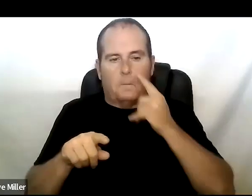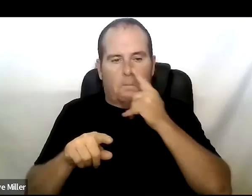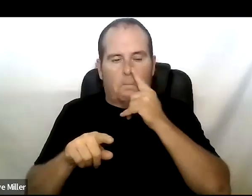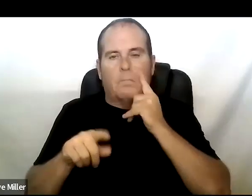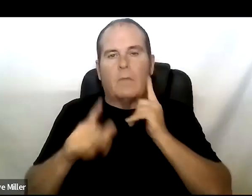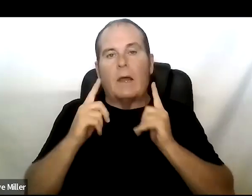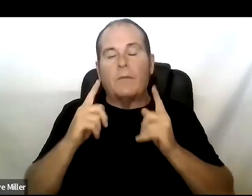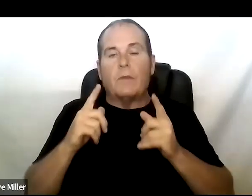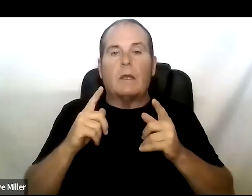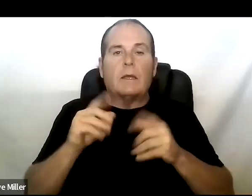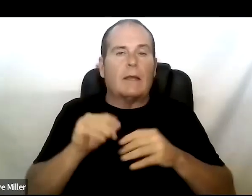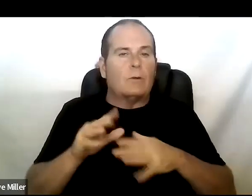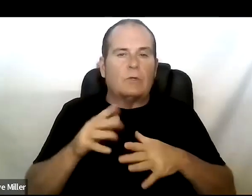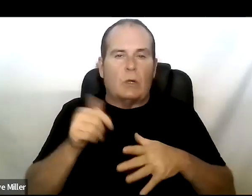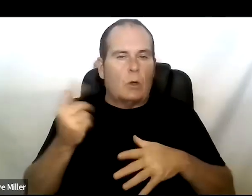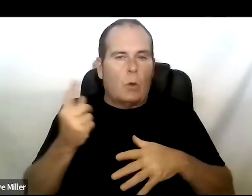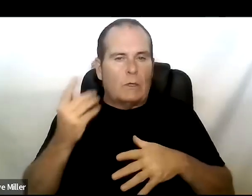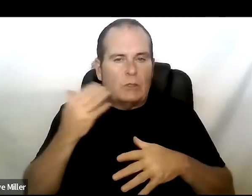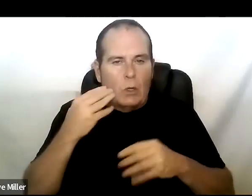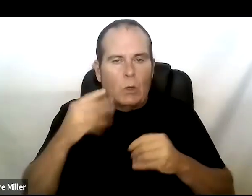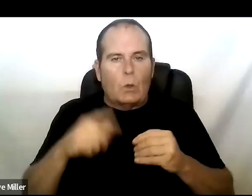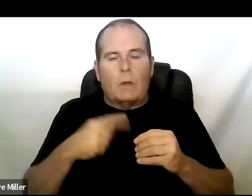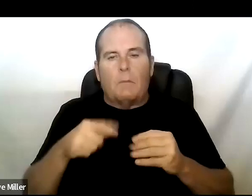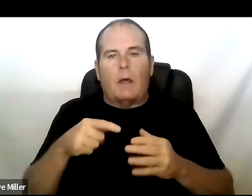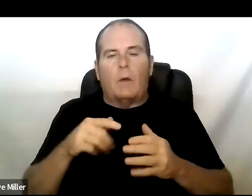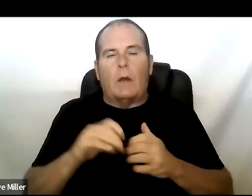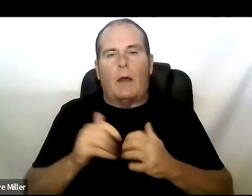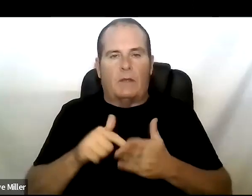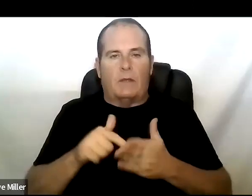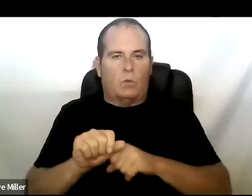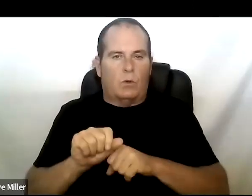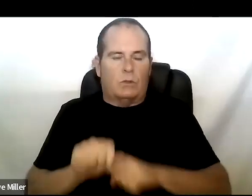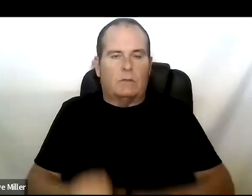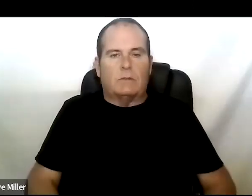counselors don't always know about this works.